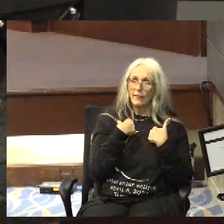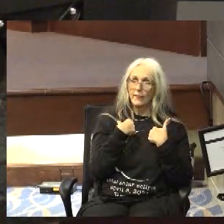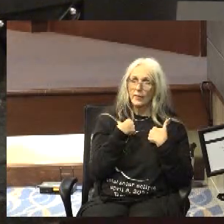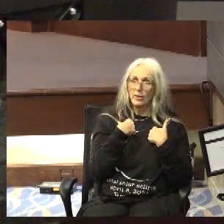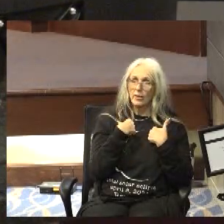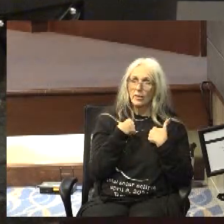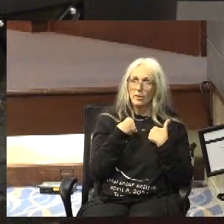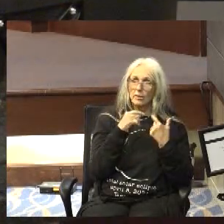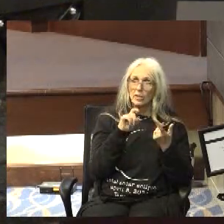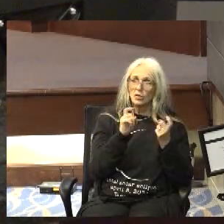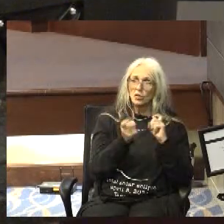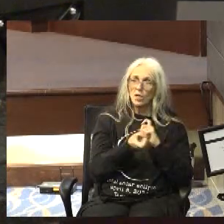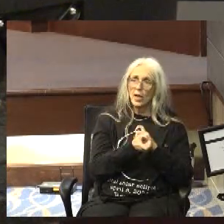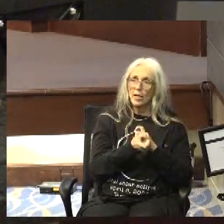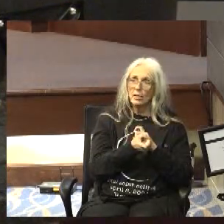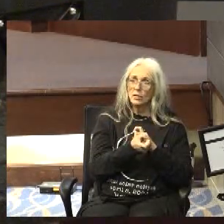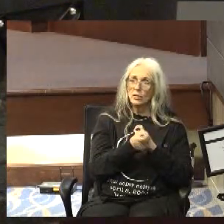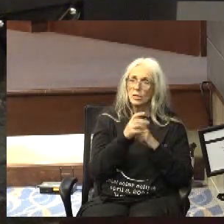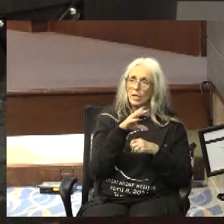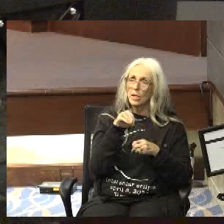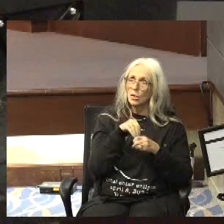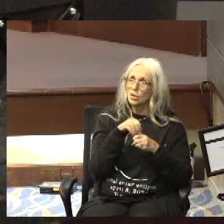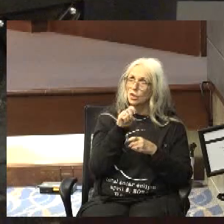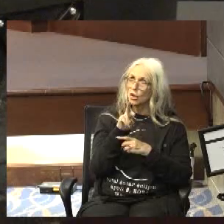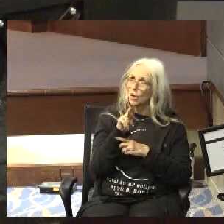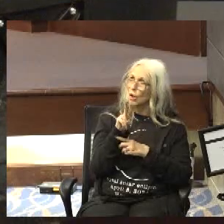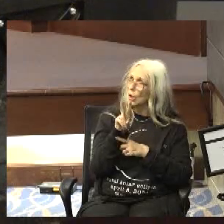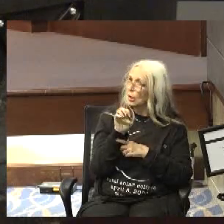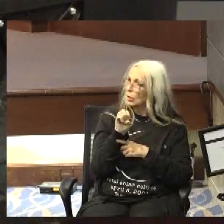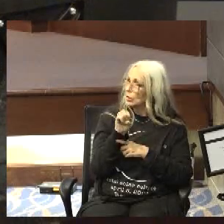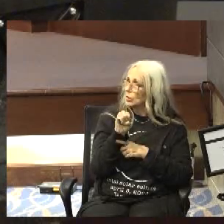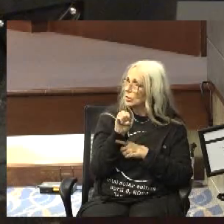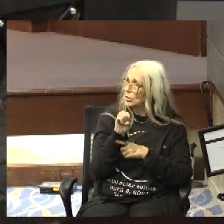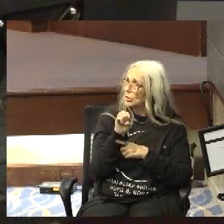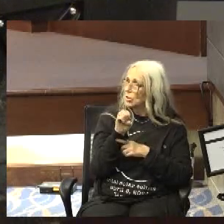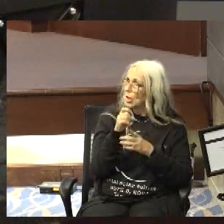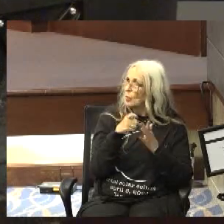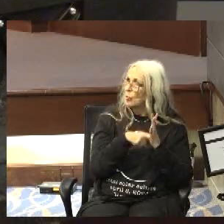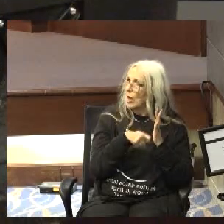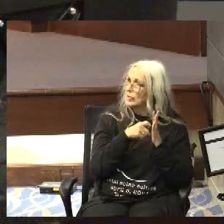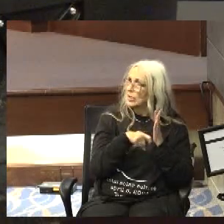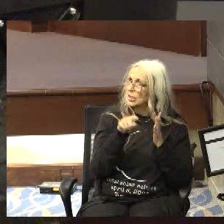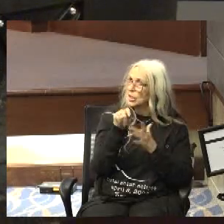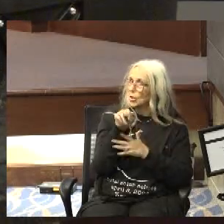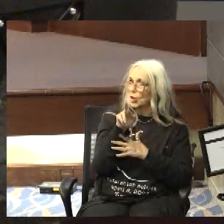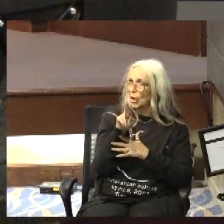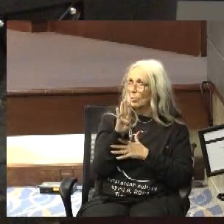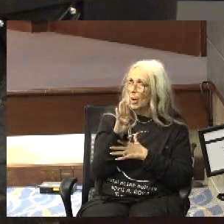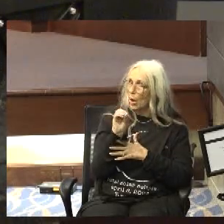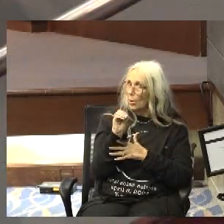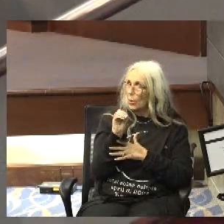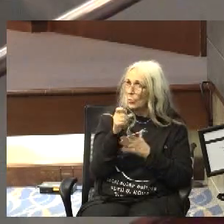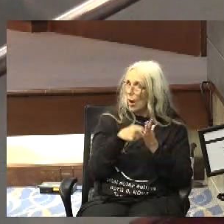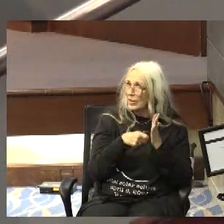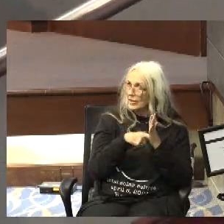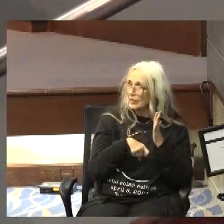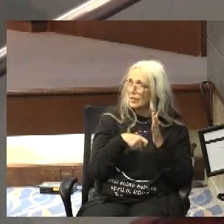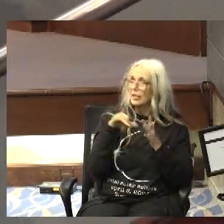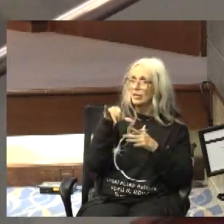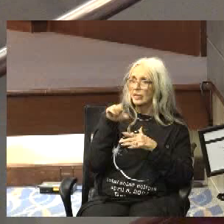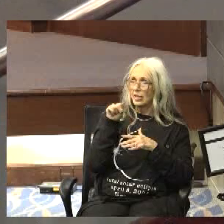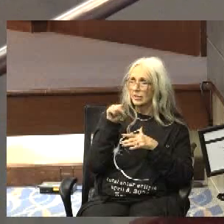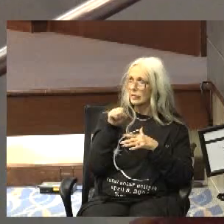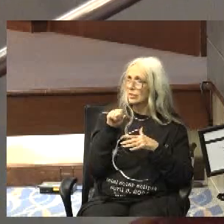the change included some surge pricing, right, or turbo pricing, or whatever we call it. On yes, sir. The Will that